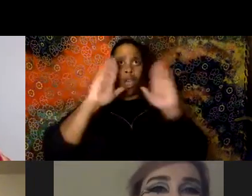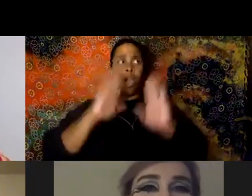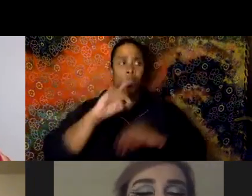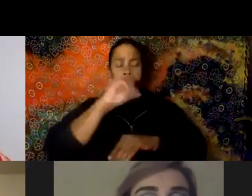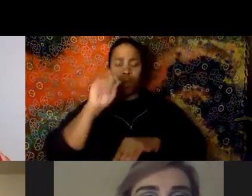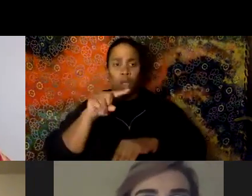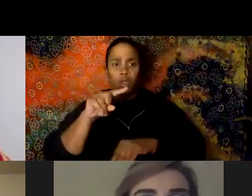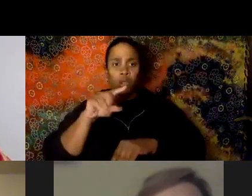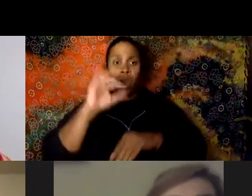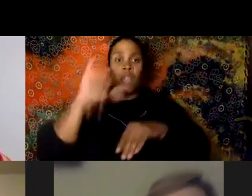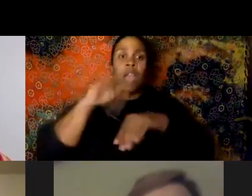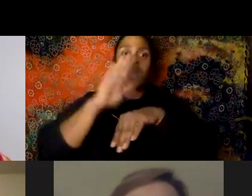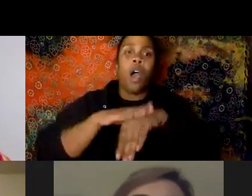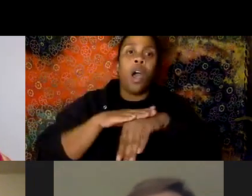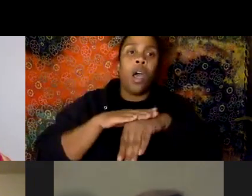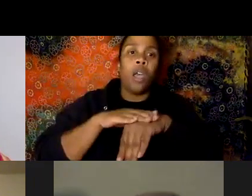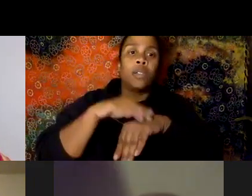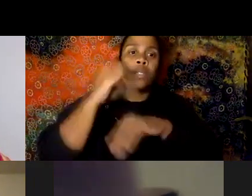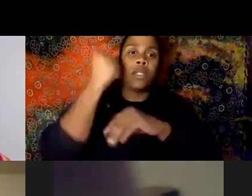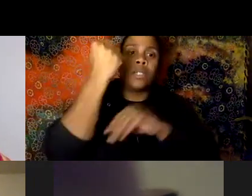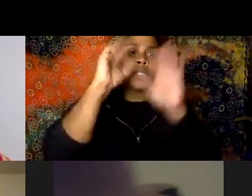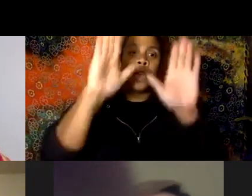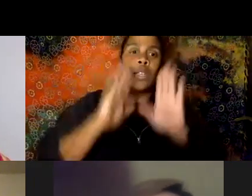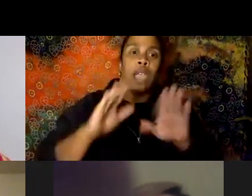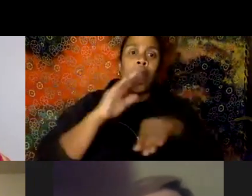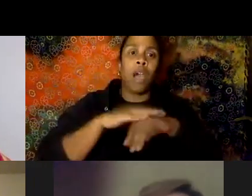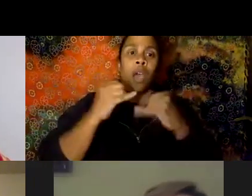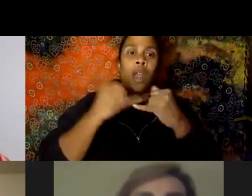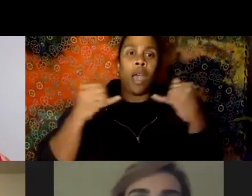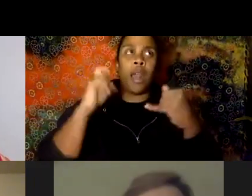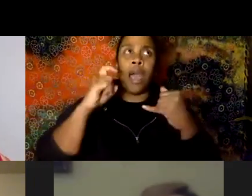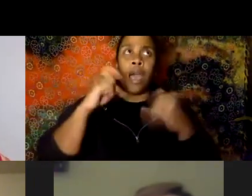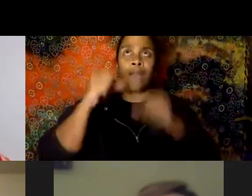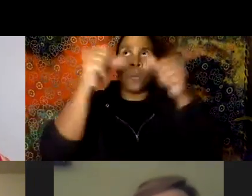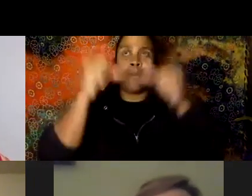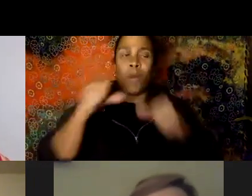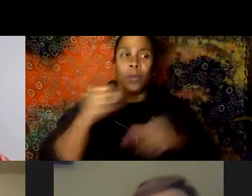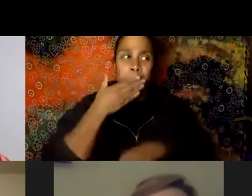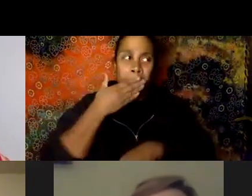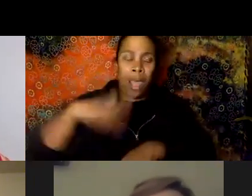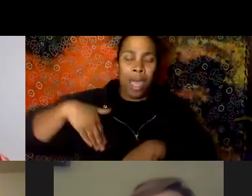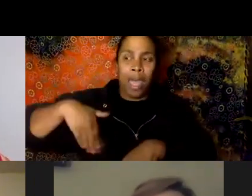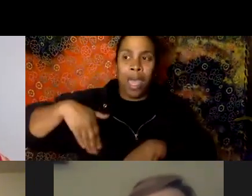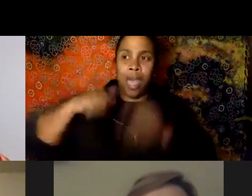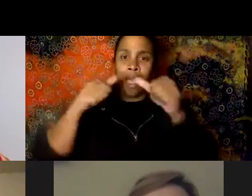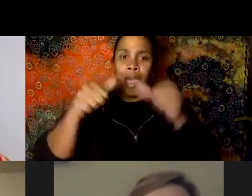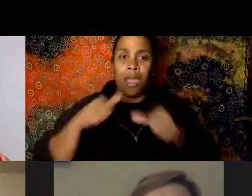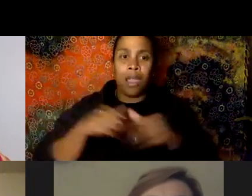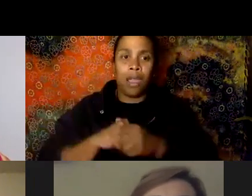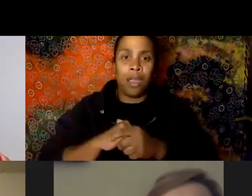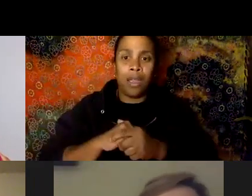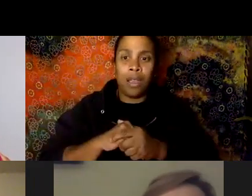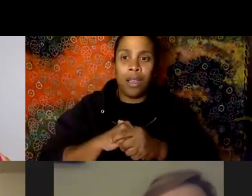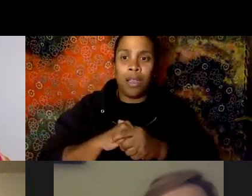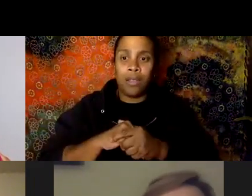It's on Sunday online and I need to post it. I'm going to put Galactic Ashley's information right here in the chat